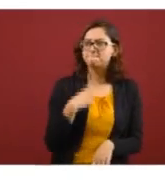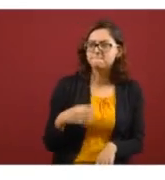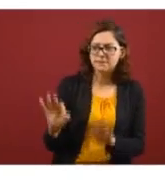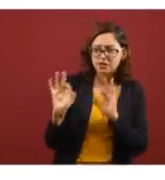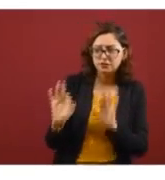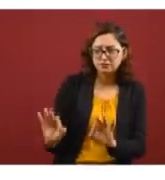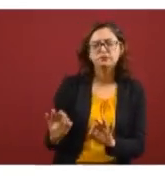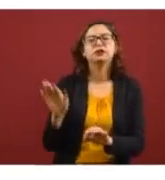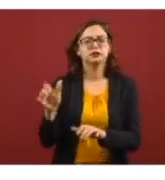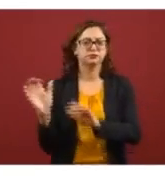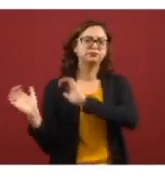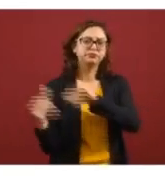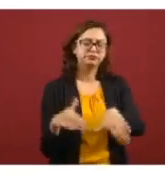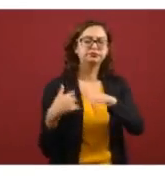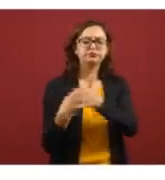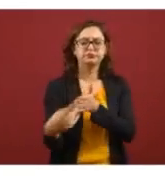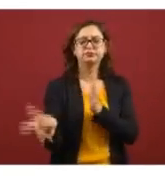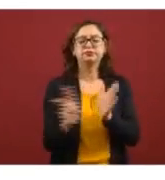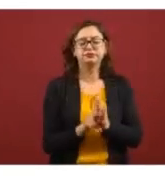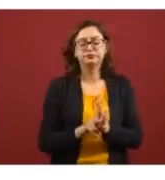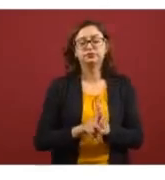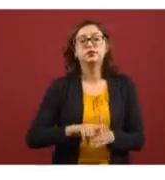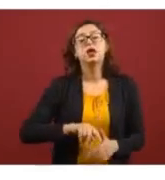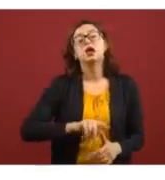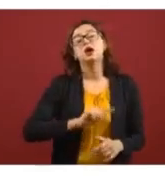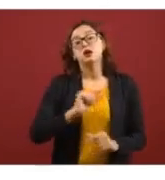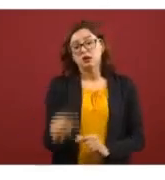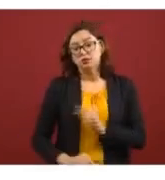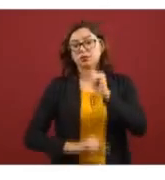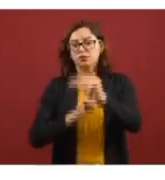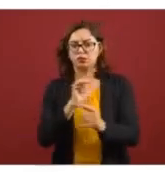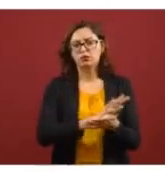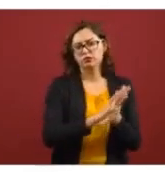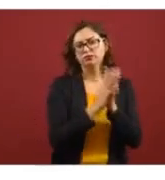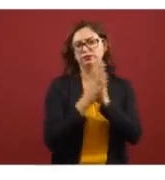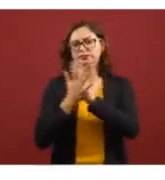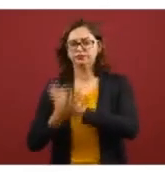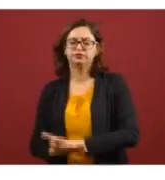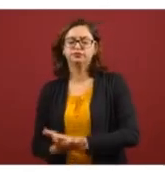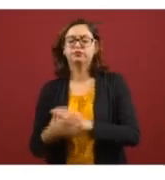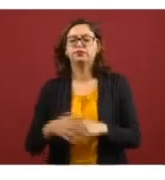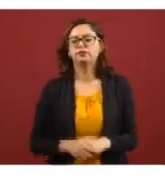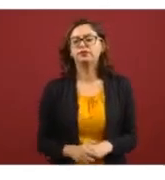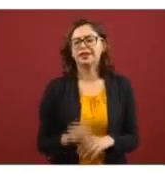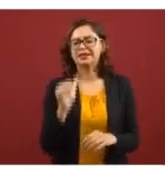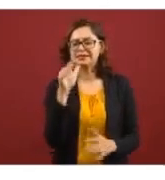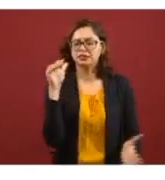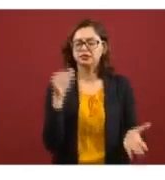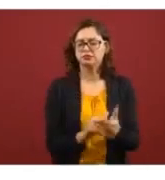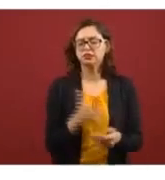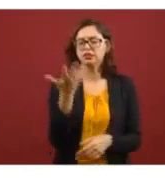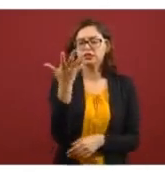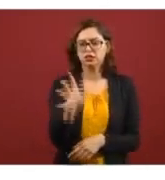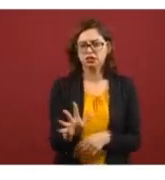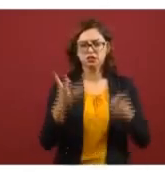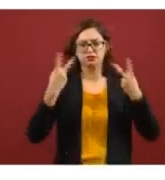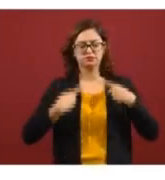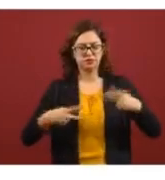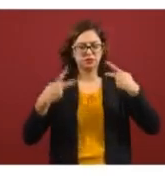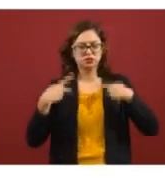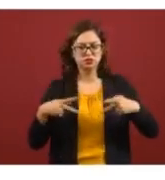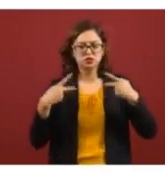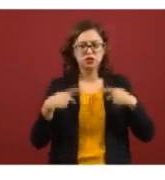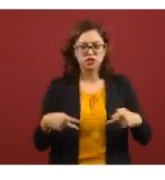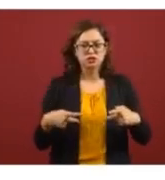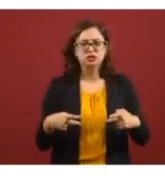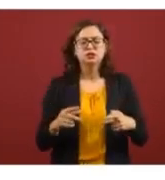And they're going to get the highest pay. There's 6,000 that have the more